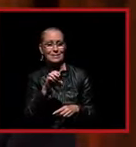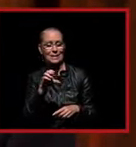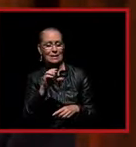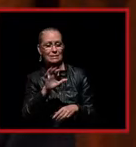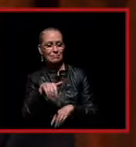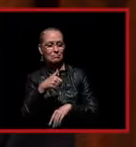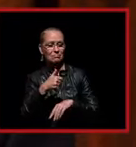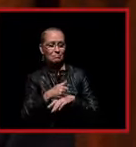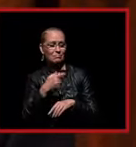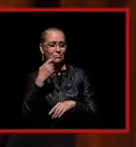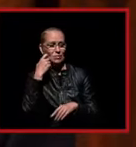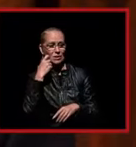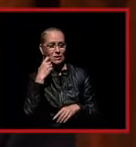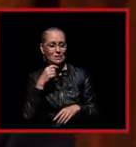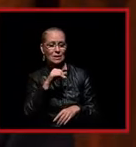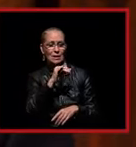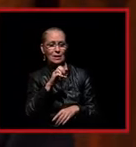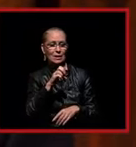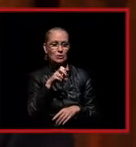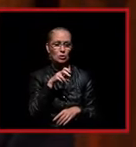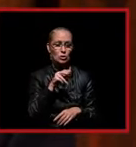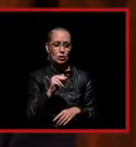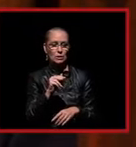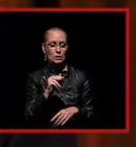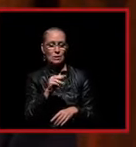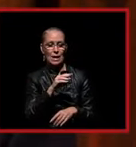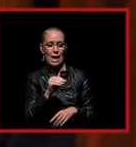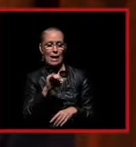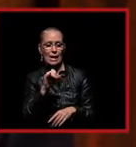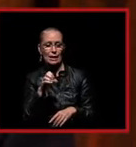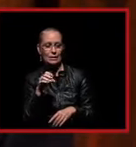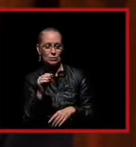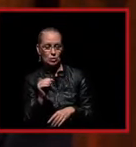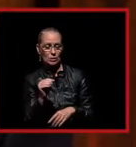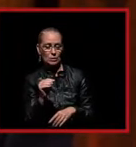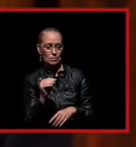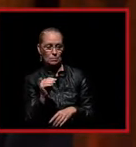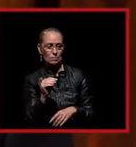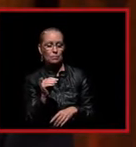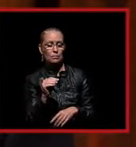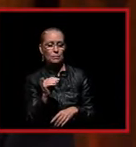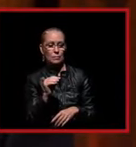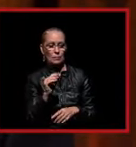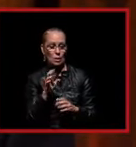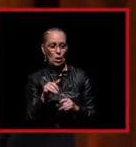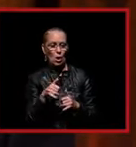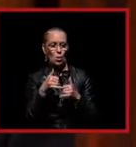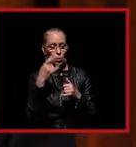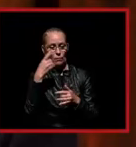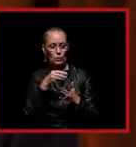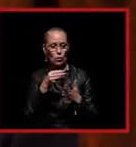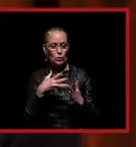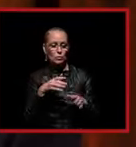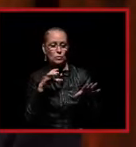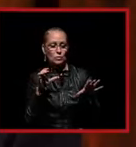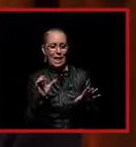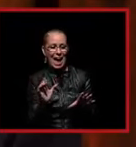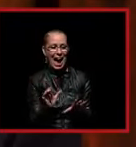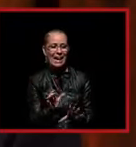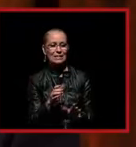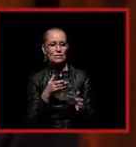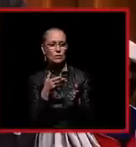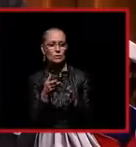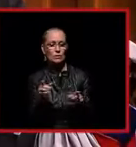Jim Genasi Scholarship Award, given to the student who is actively serving as a role model and